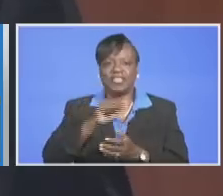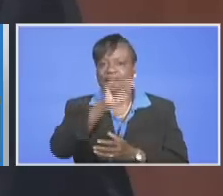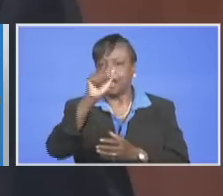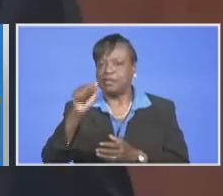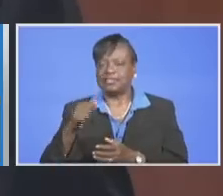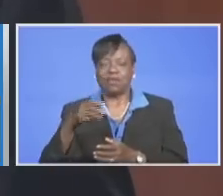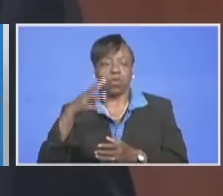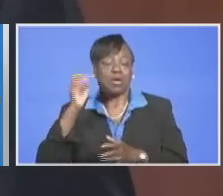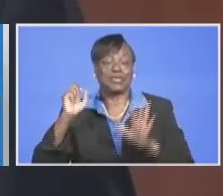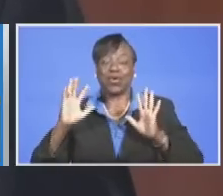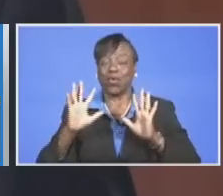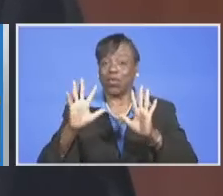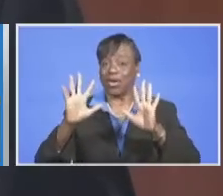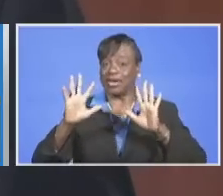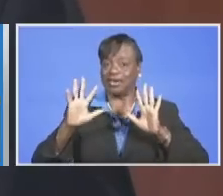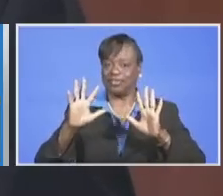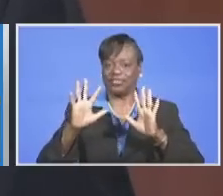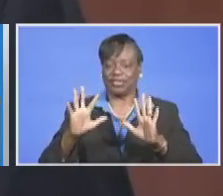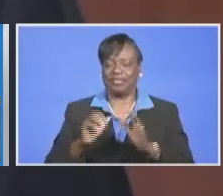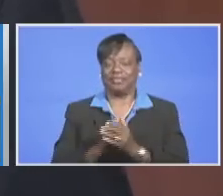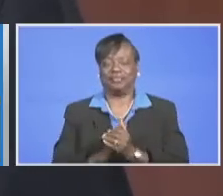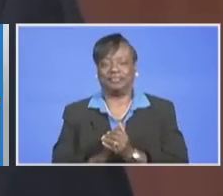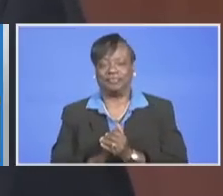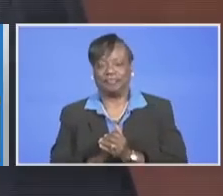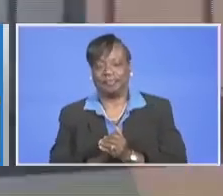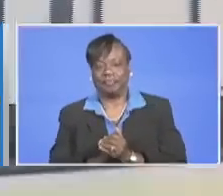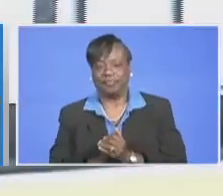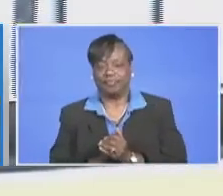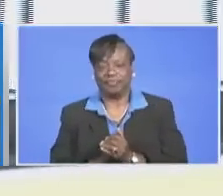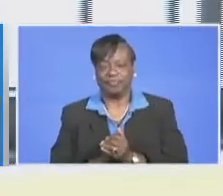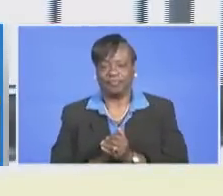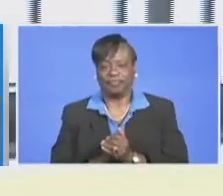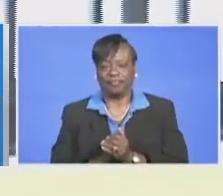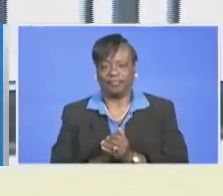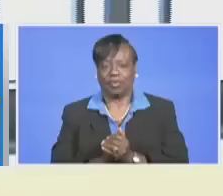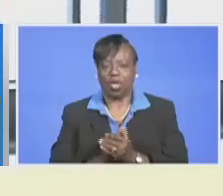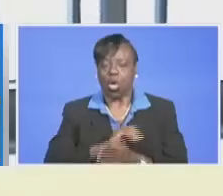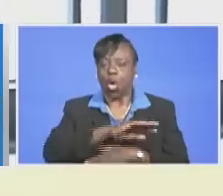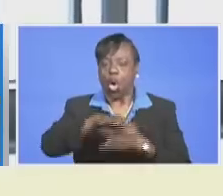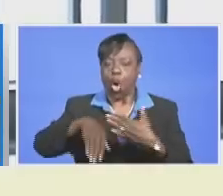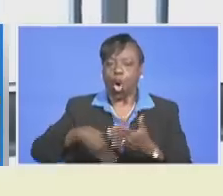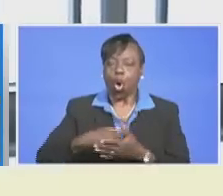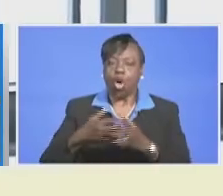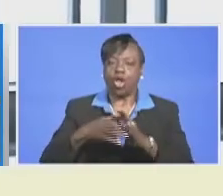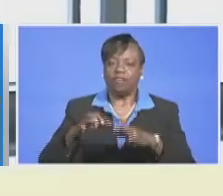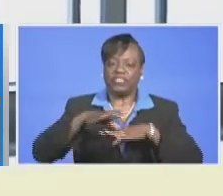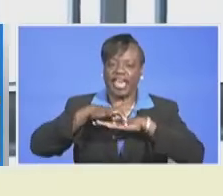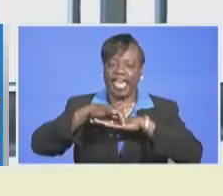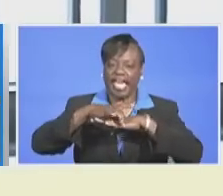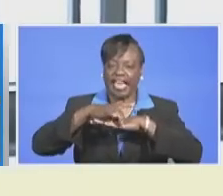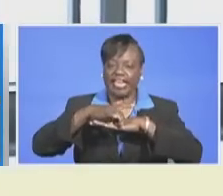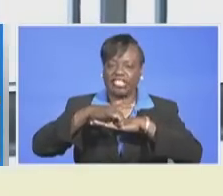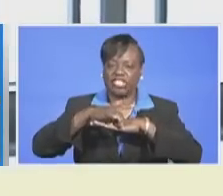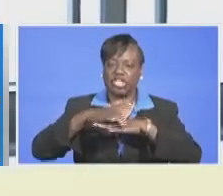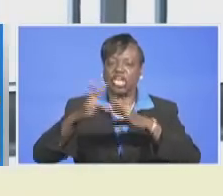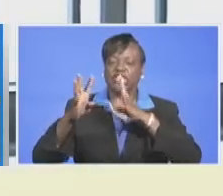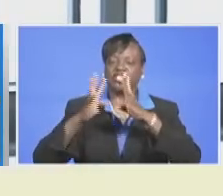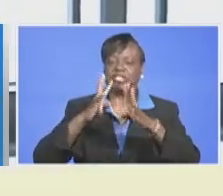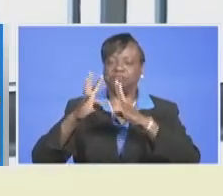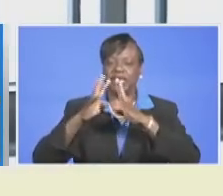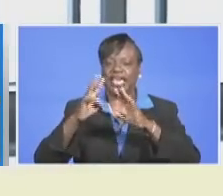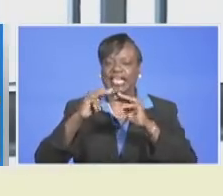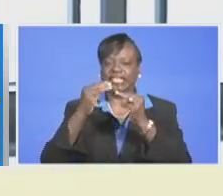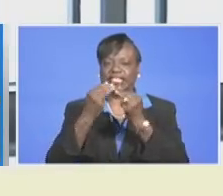was incredible, and this is how he summed it up. All of the English-speaking teams was cheering